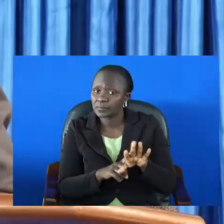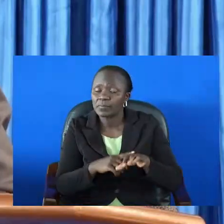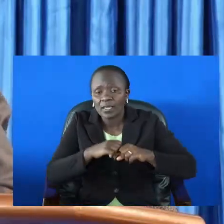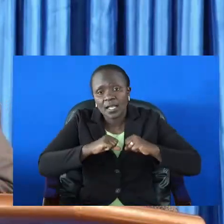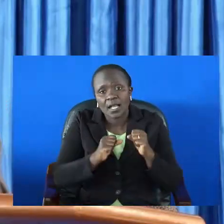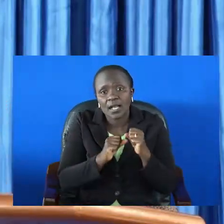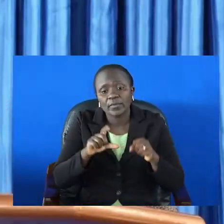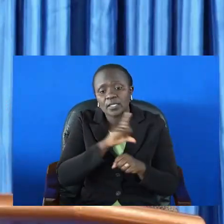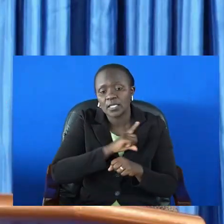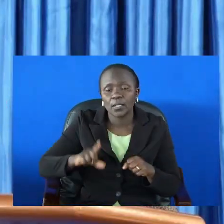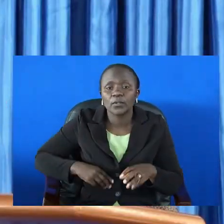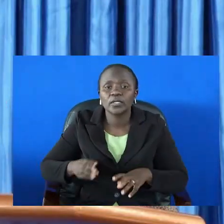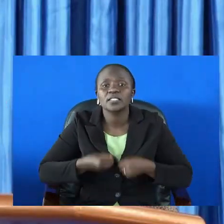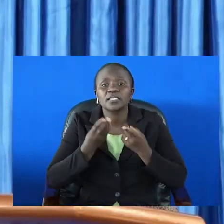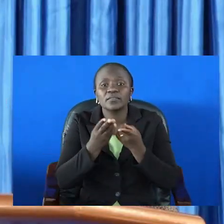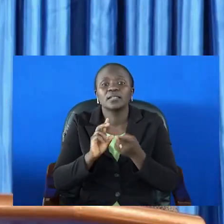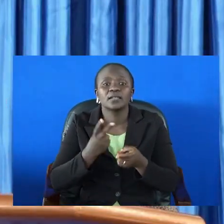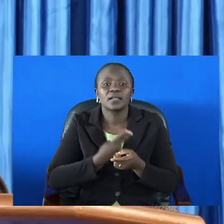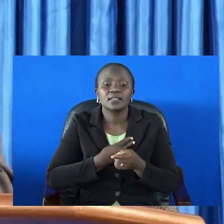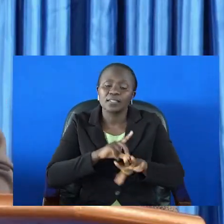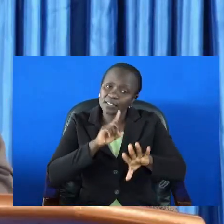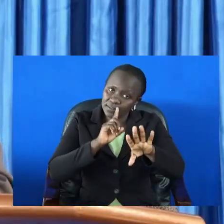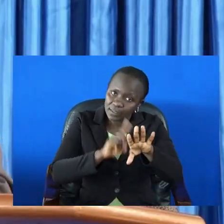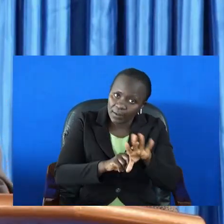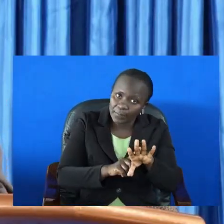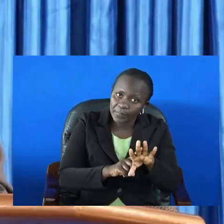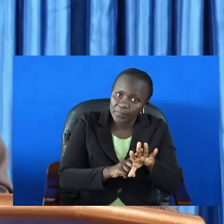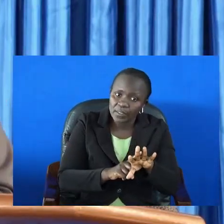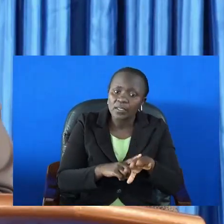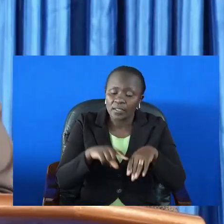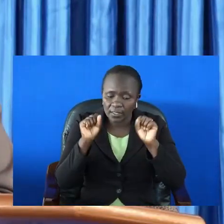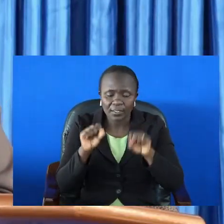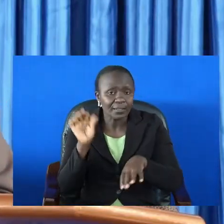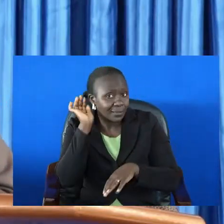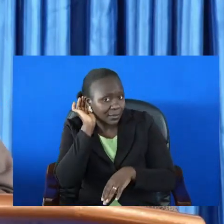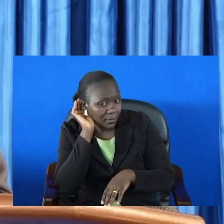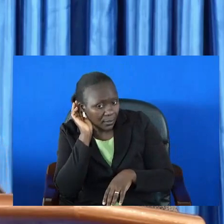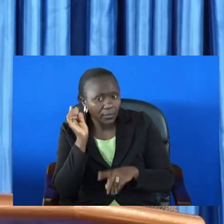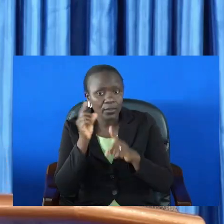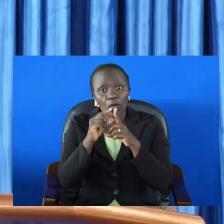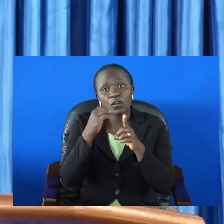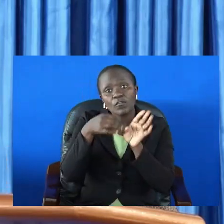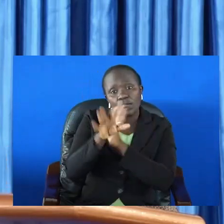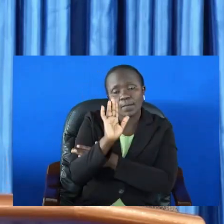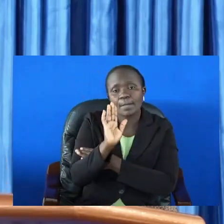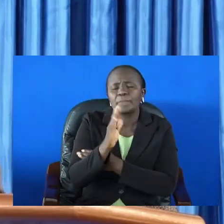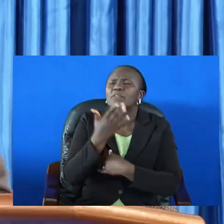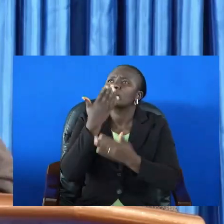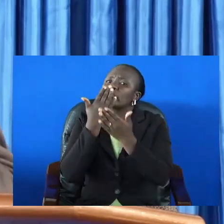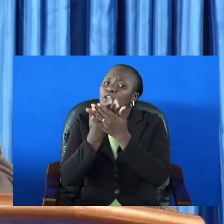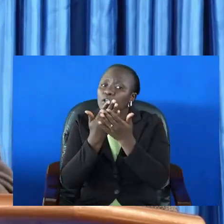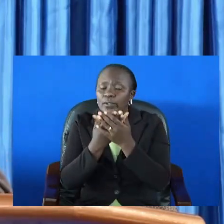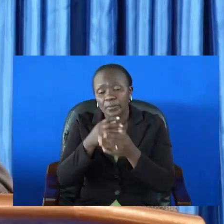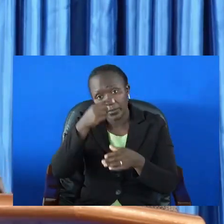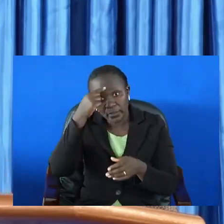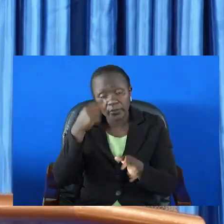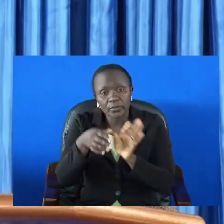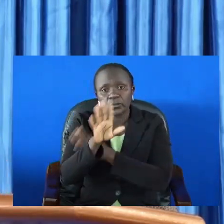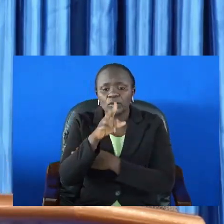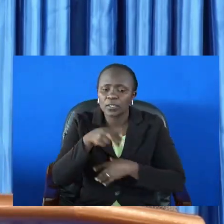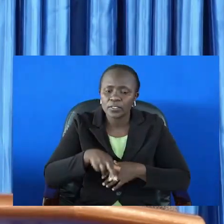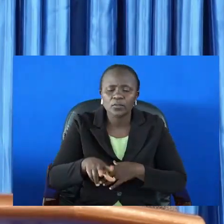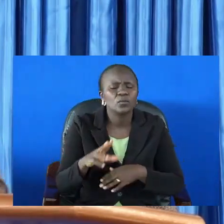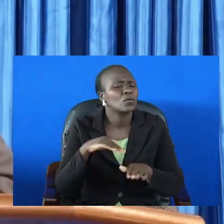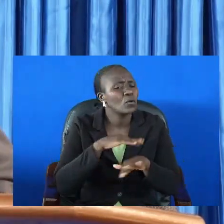happy that the Lord has given us yet another chance that we are able to hear the word of God, and we are grateful because God has walked with us the